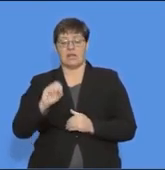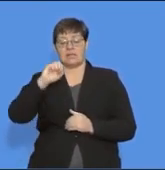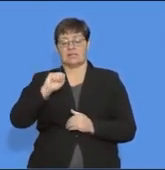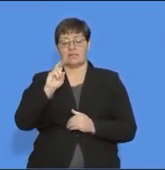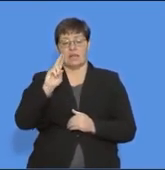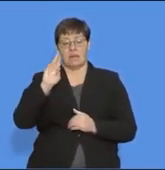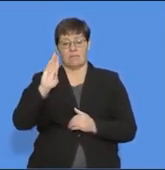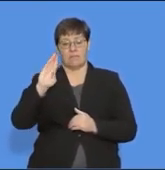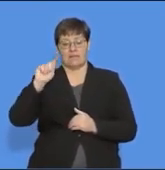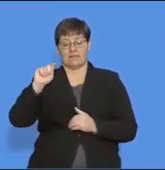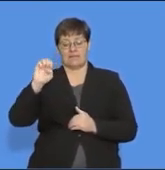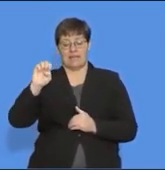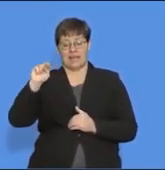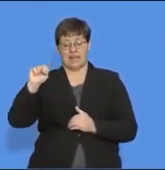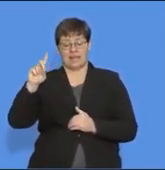subtend